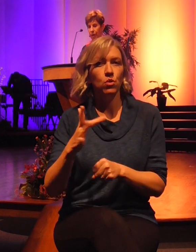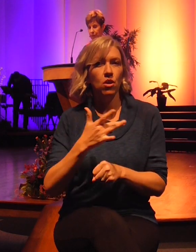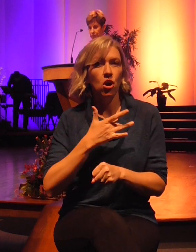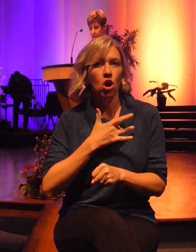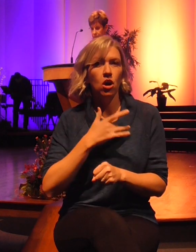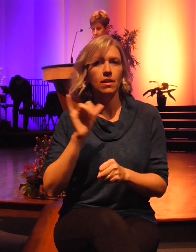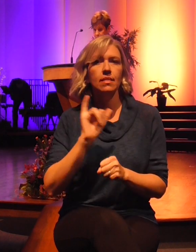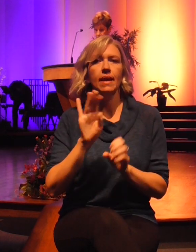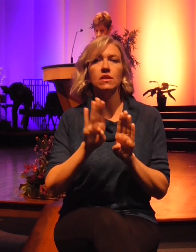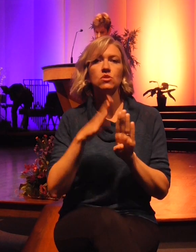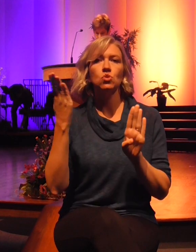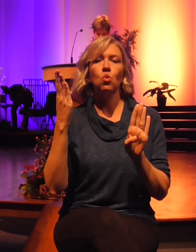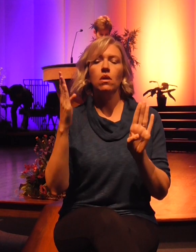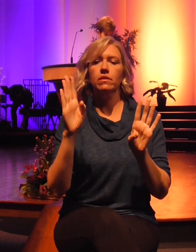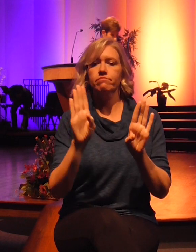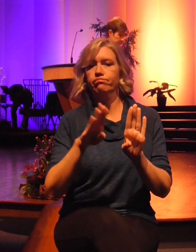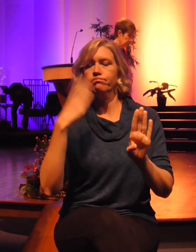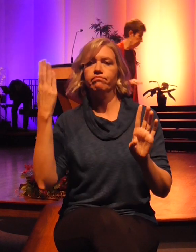door.